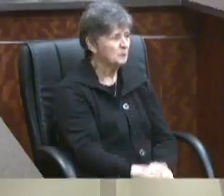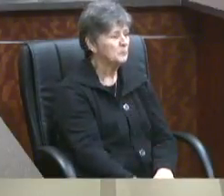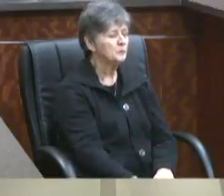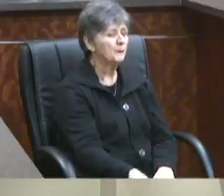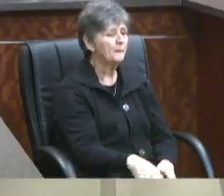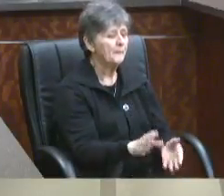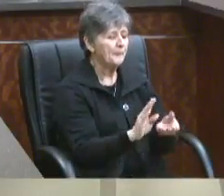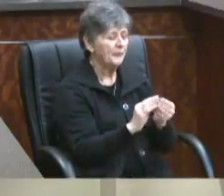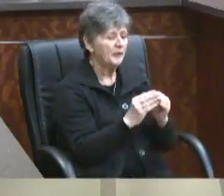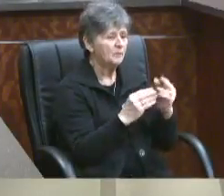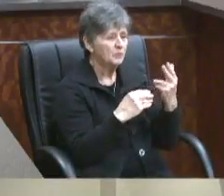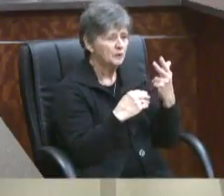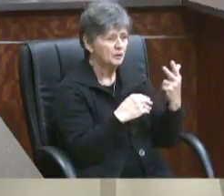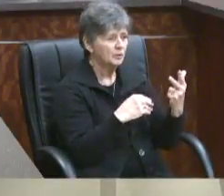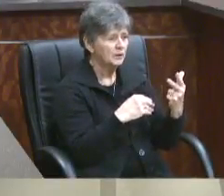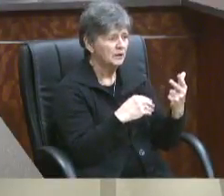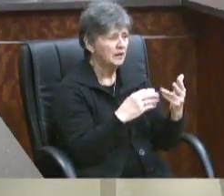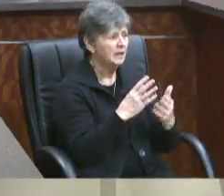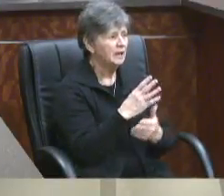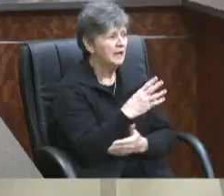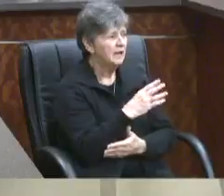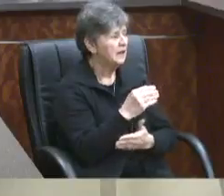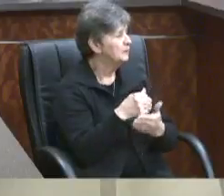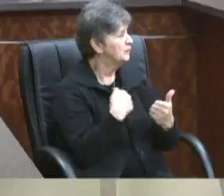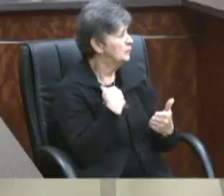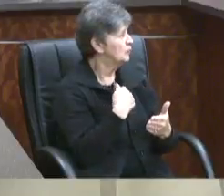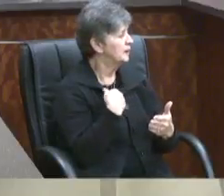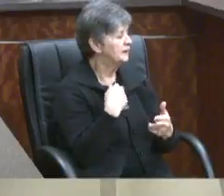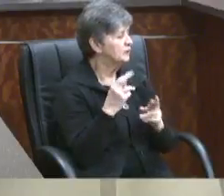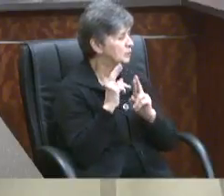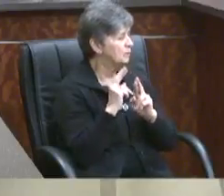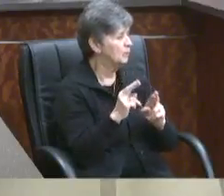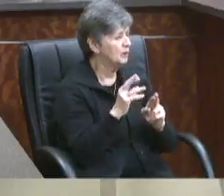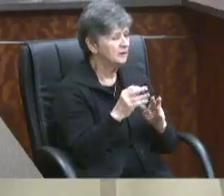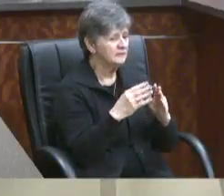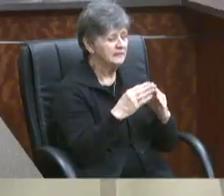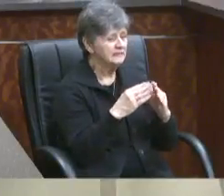item number 3, and before we get the report of the city administrator,